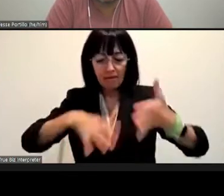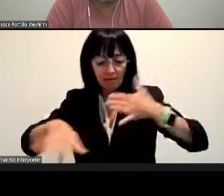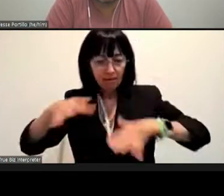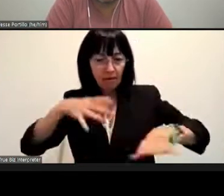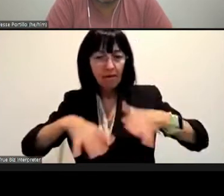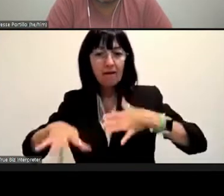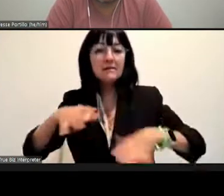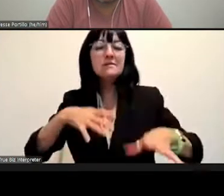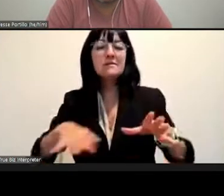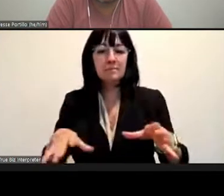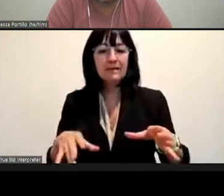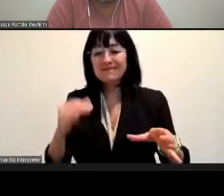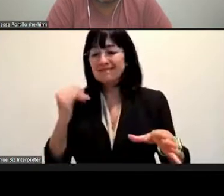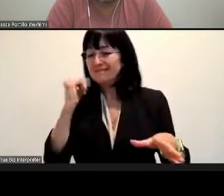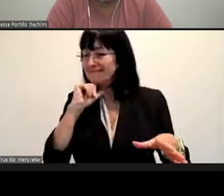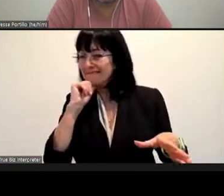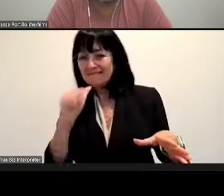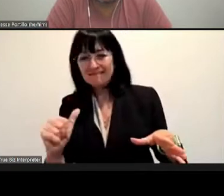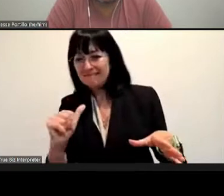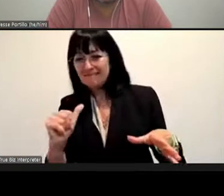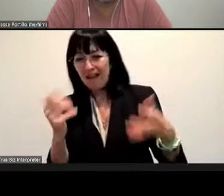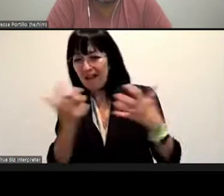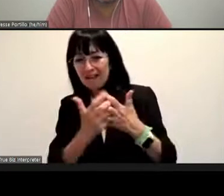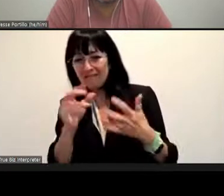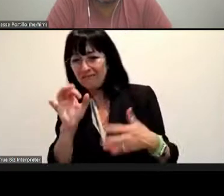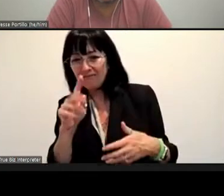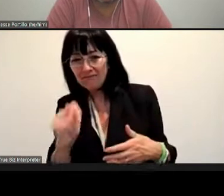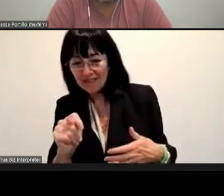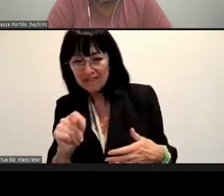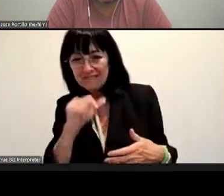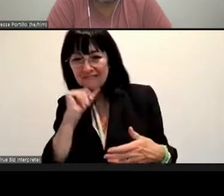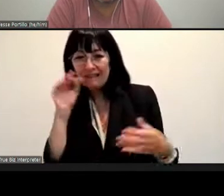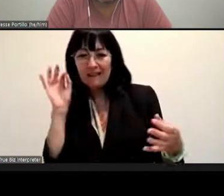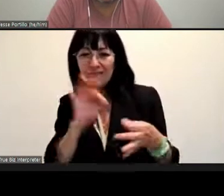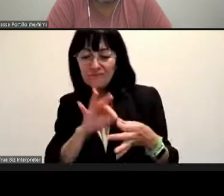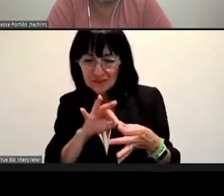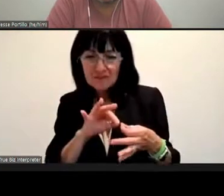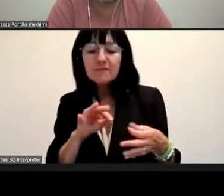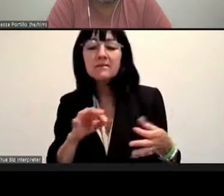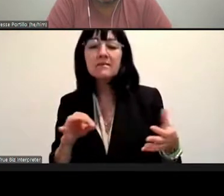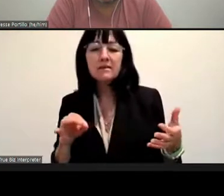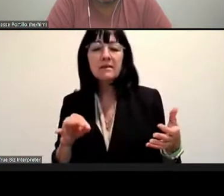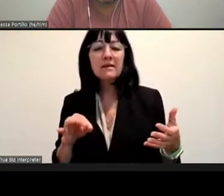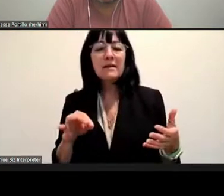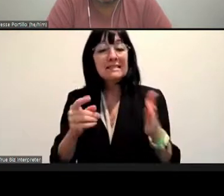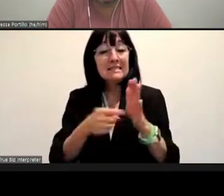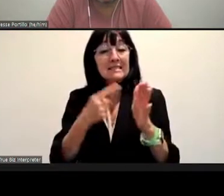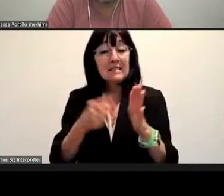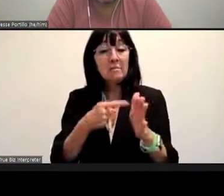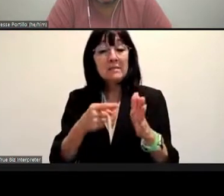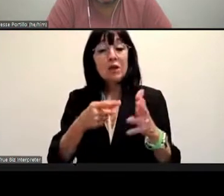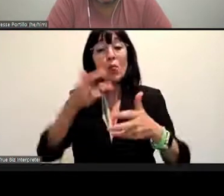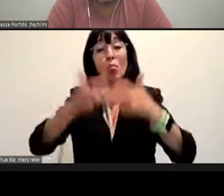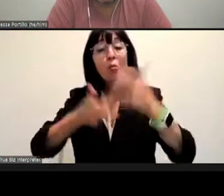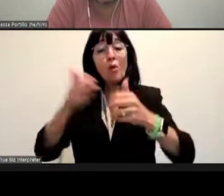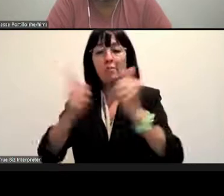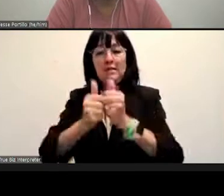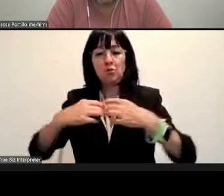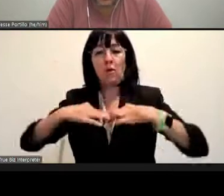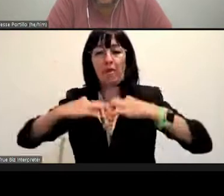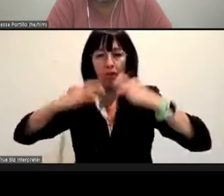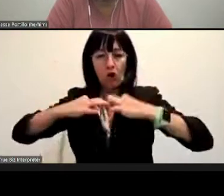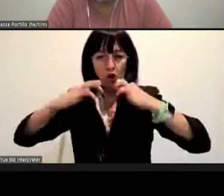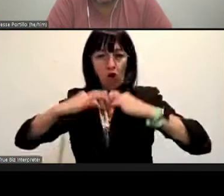doesn't fit and making it clear that we are talking about the clothing and that it's an issue with the garment and not the body. Because if somebody